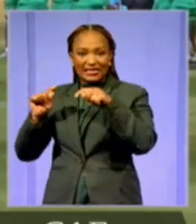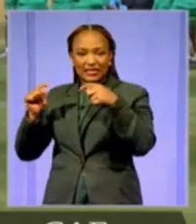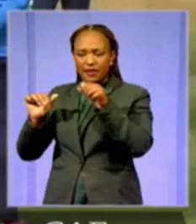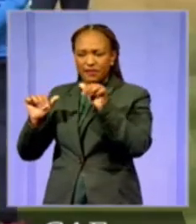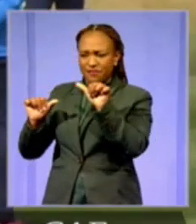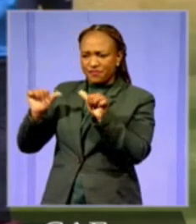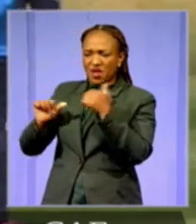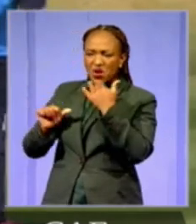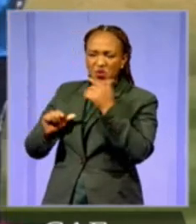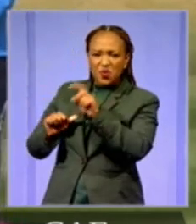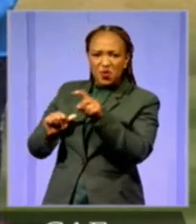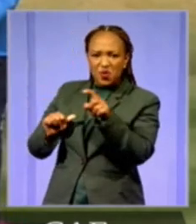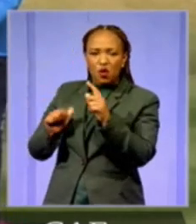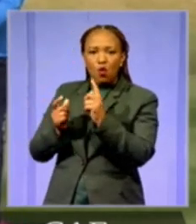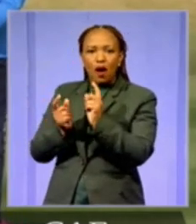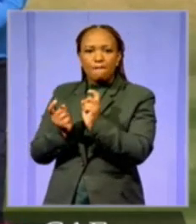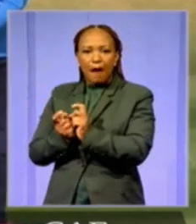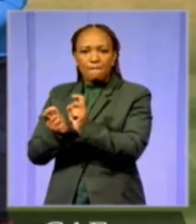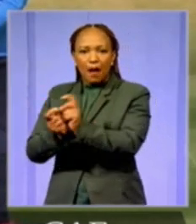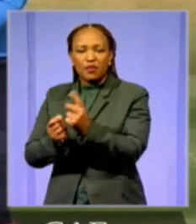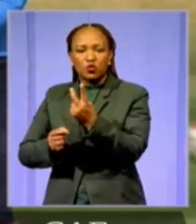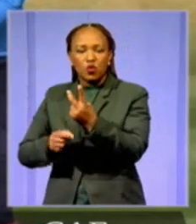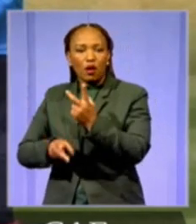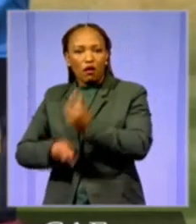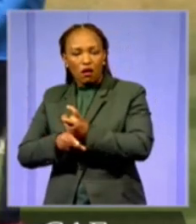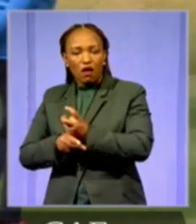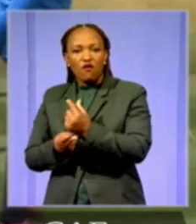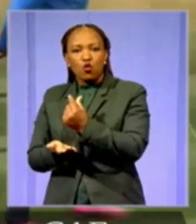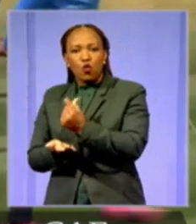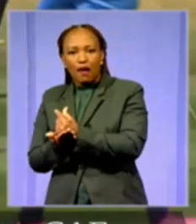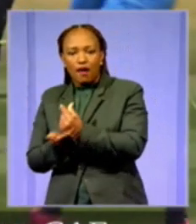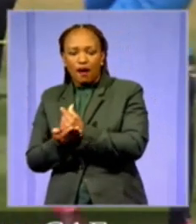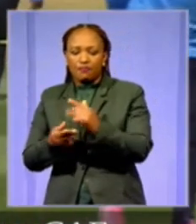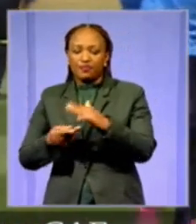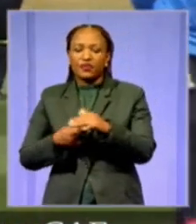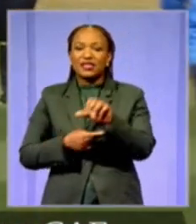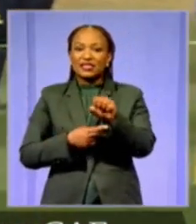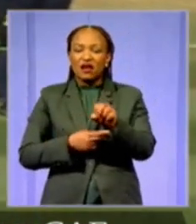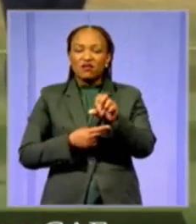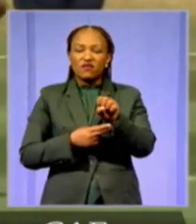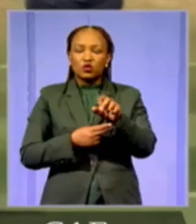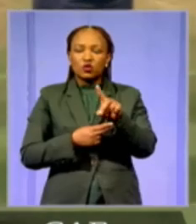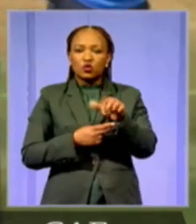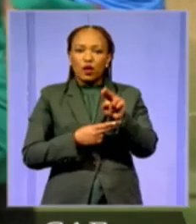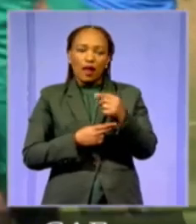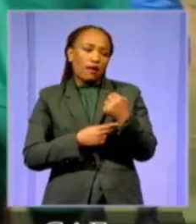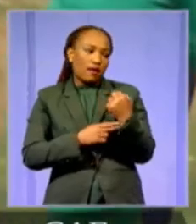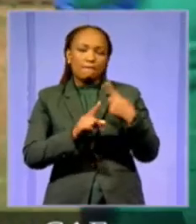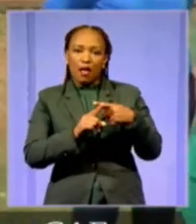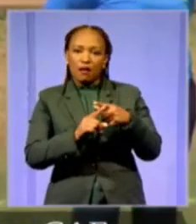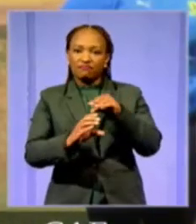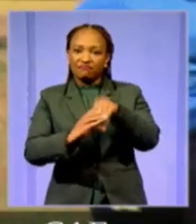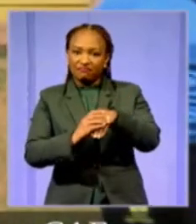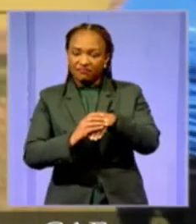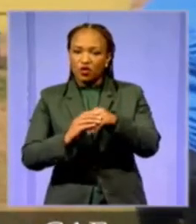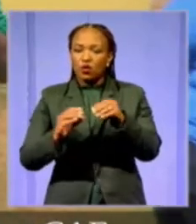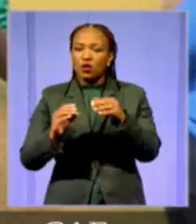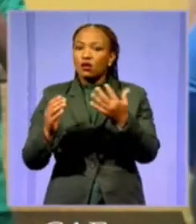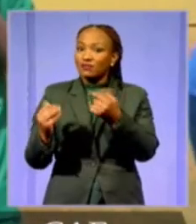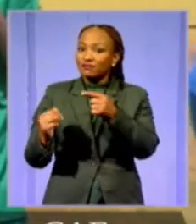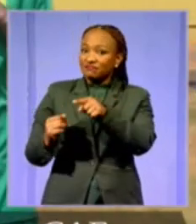tshamekileng metshameko e le mebedi e popota kgatlhanong le Uganda le South Sudan mo malatsing a le mmalwa. Ditshimega tseno tsa Aforika